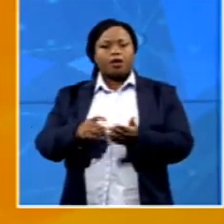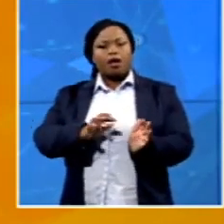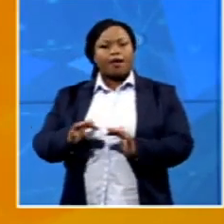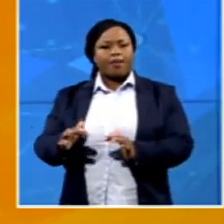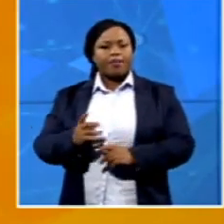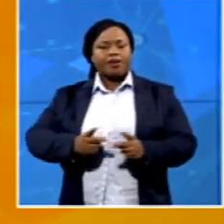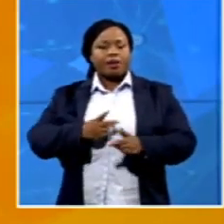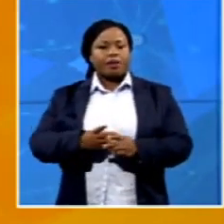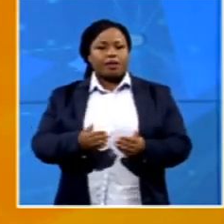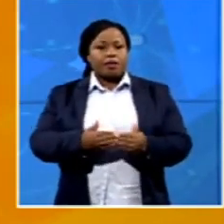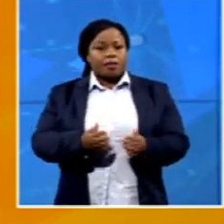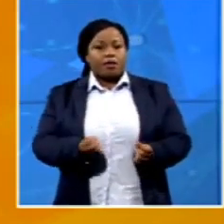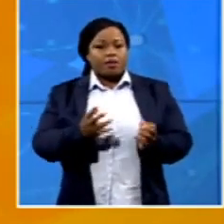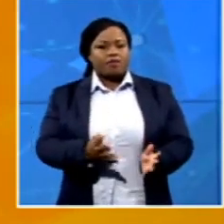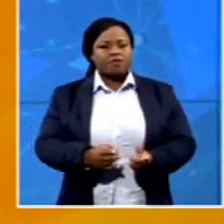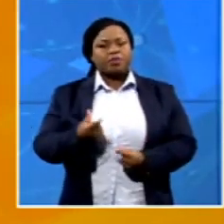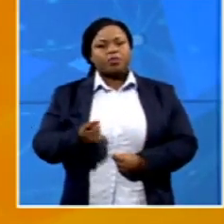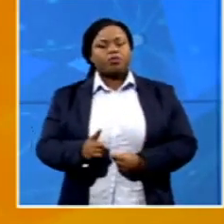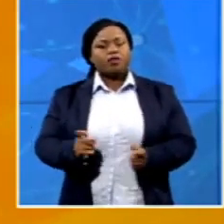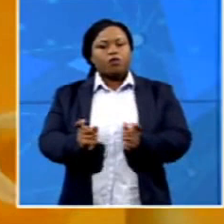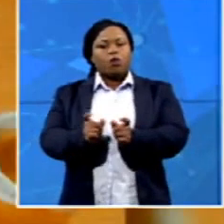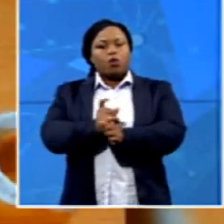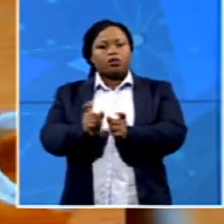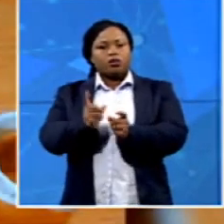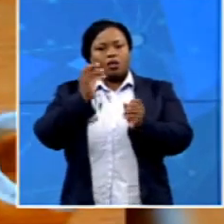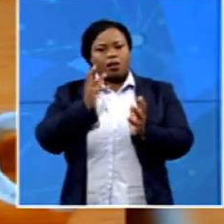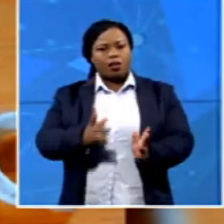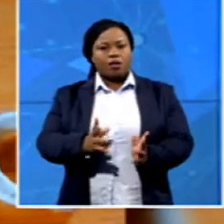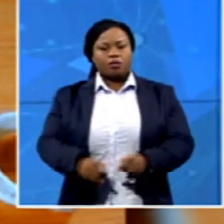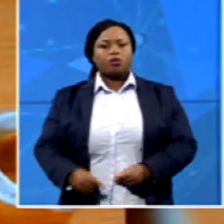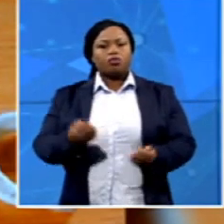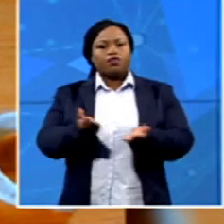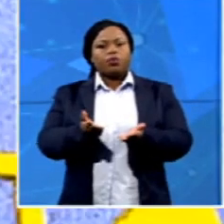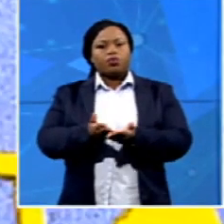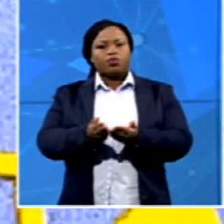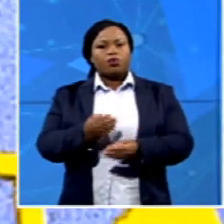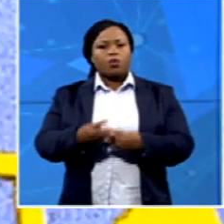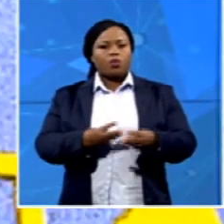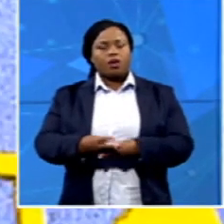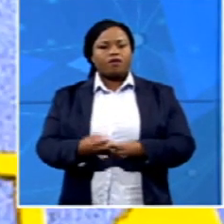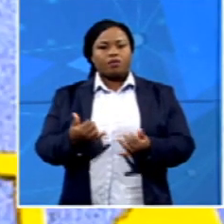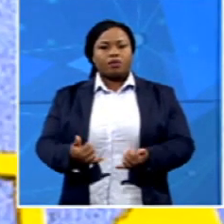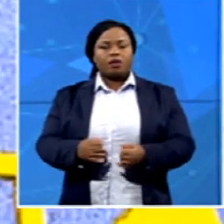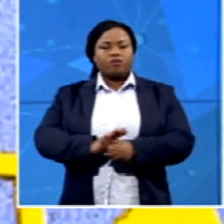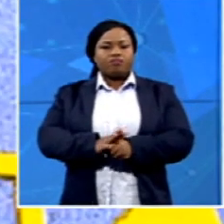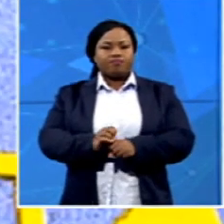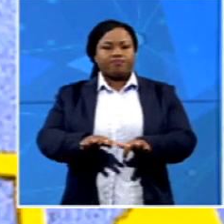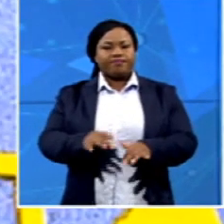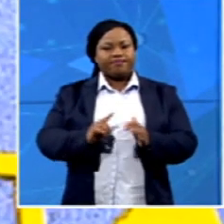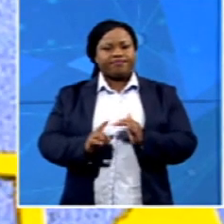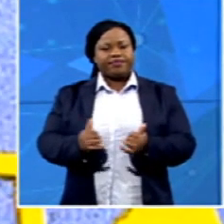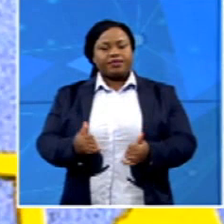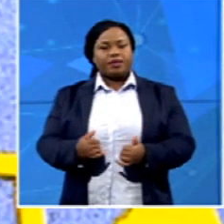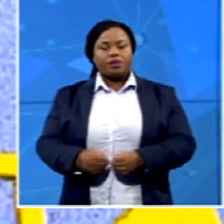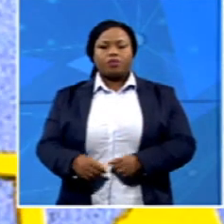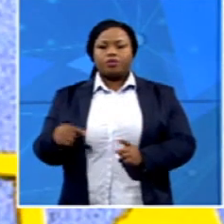what caregivers can do to support dyslexic learners keep up with their schoolwork during the COVID-19 pandemic lockdown.